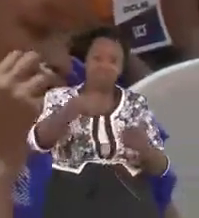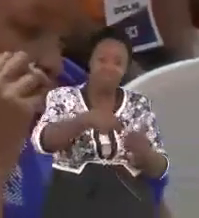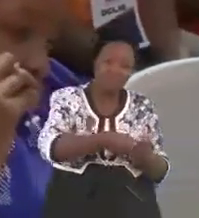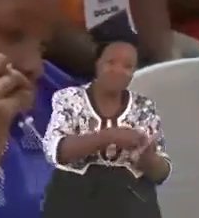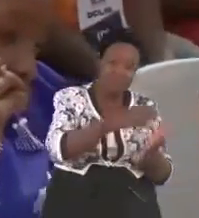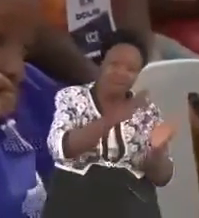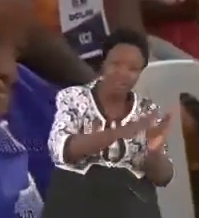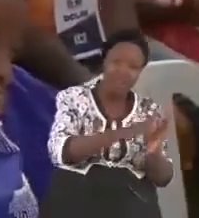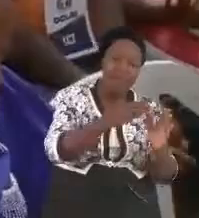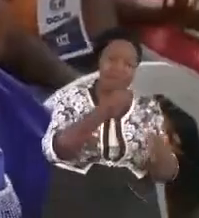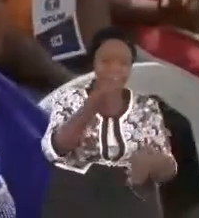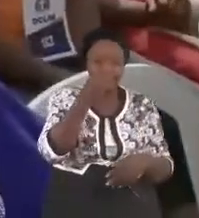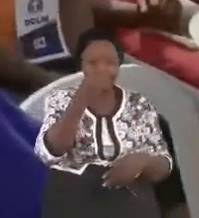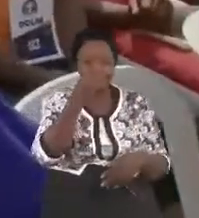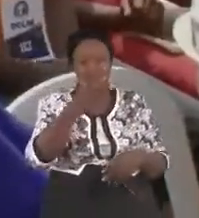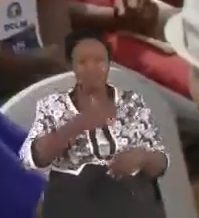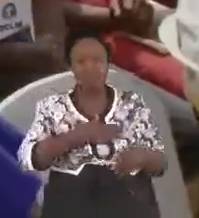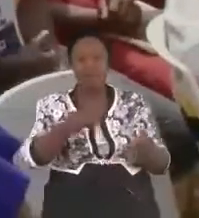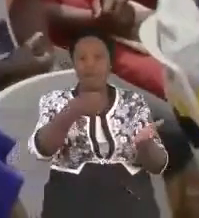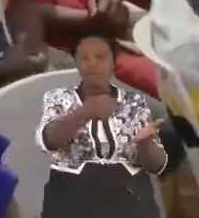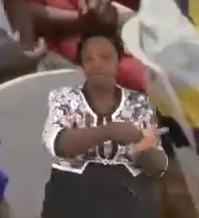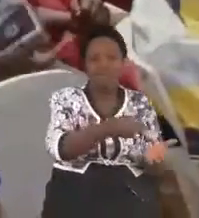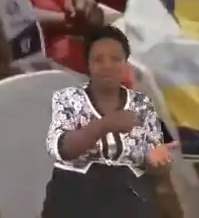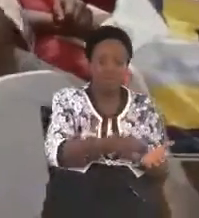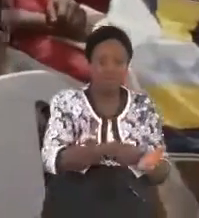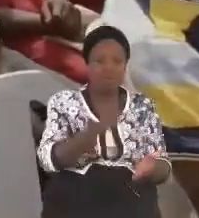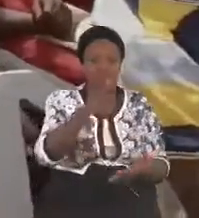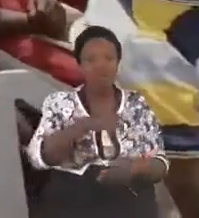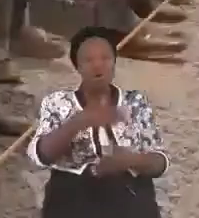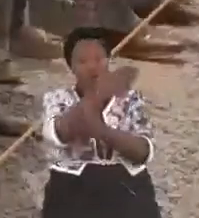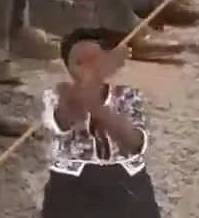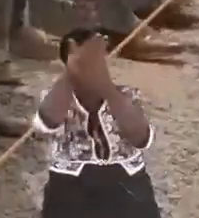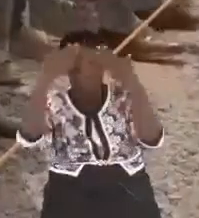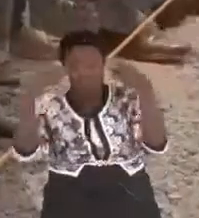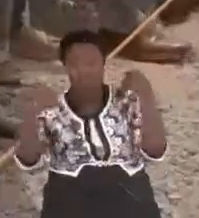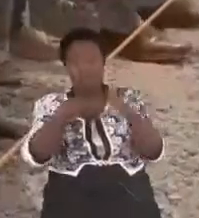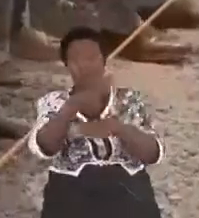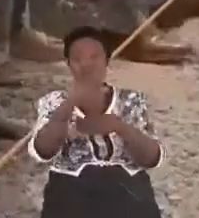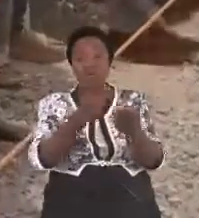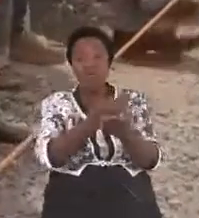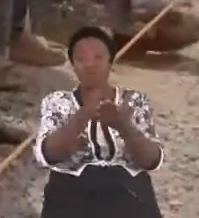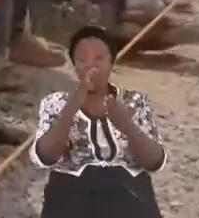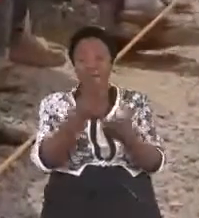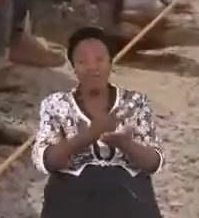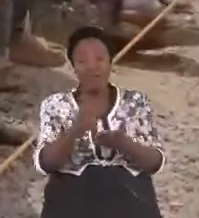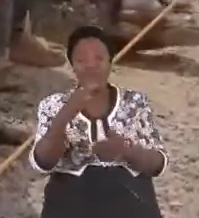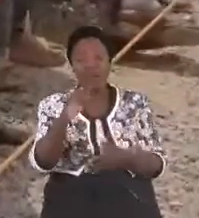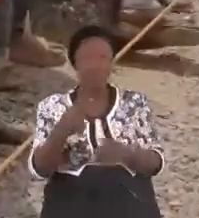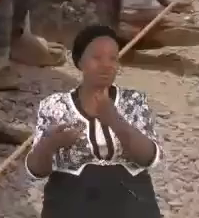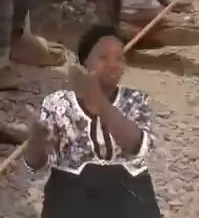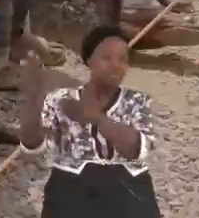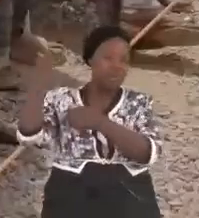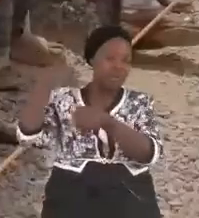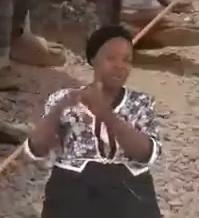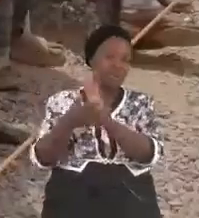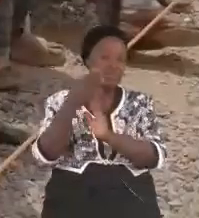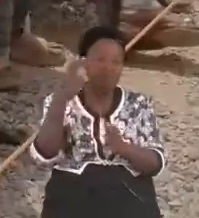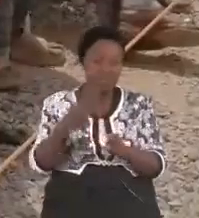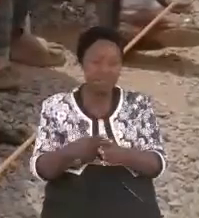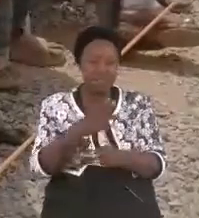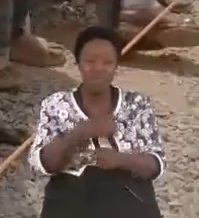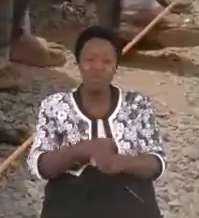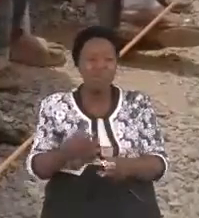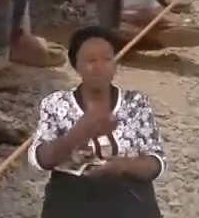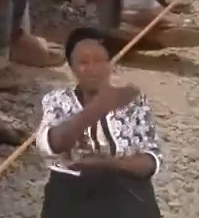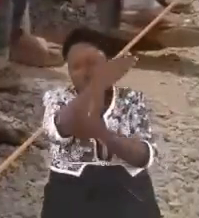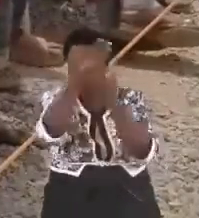forget all your failures of the past you'll forget all your womblina of the